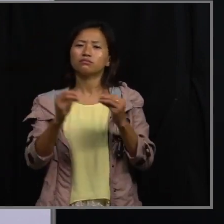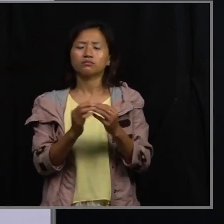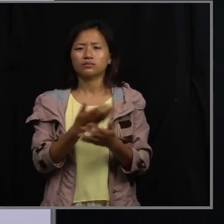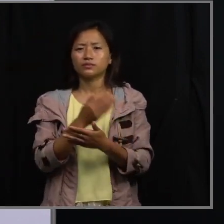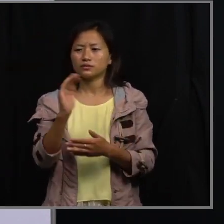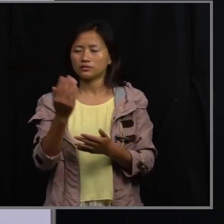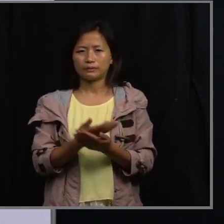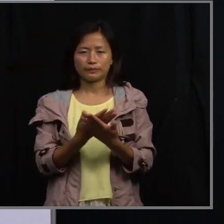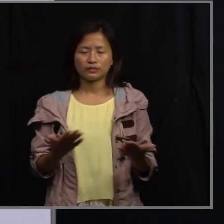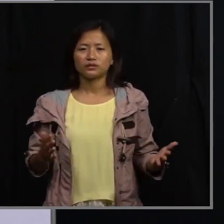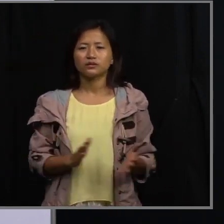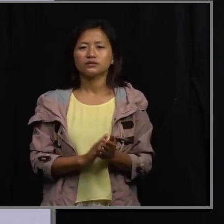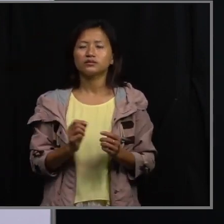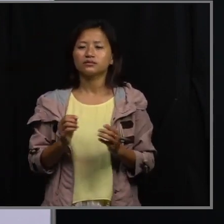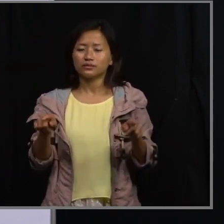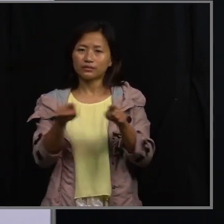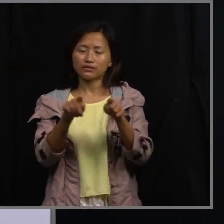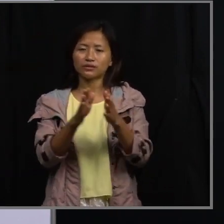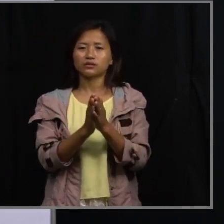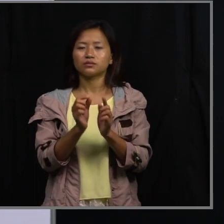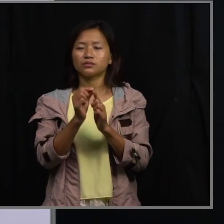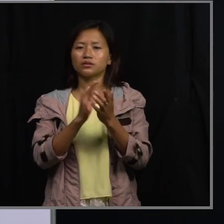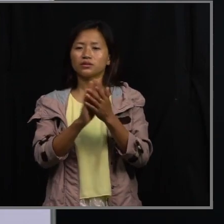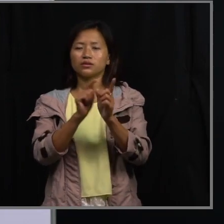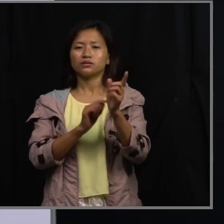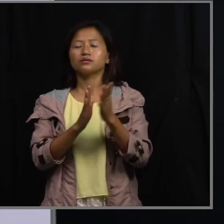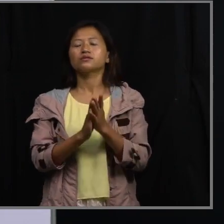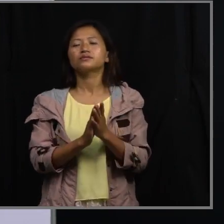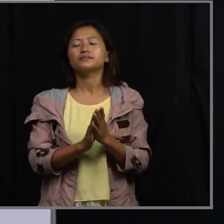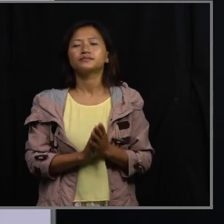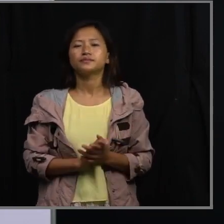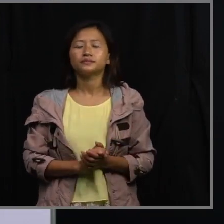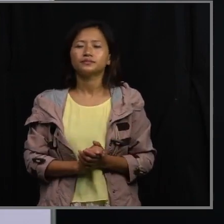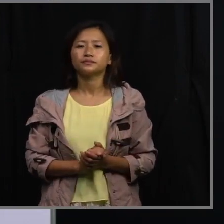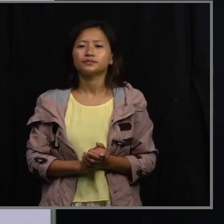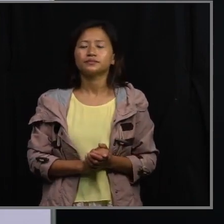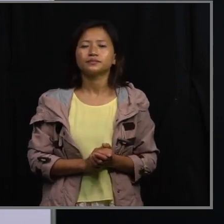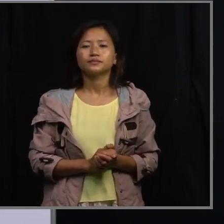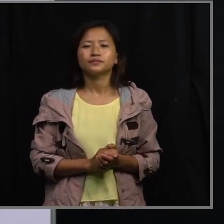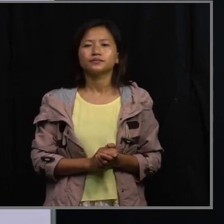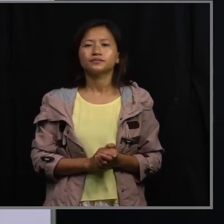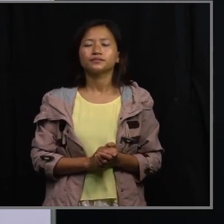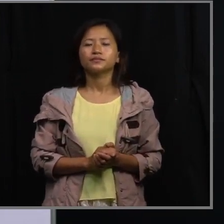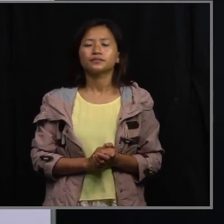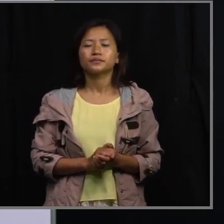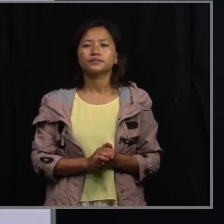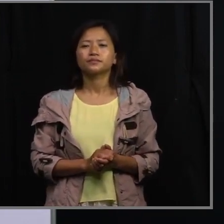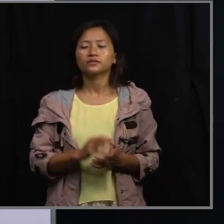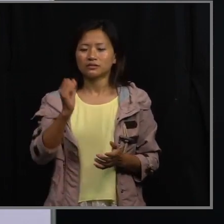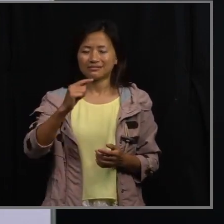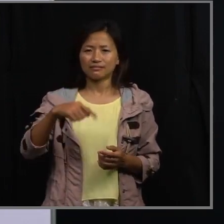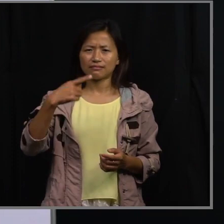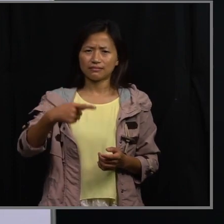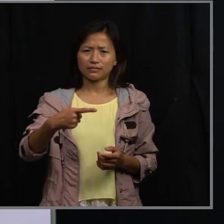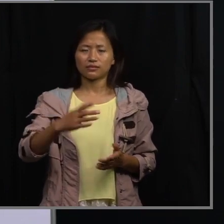this imagination is related to physics, how this imagination is related to what? Physics. Okay, so in the earlier time